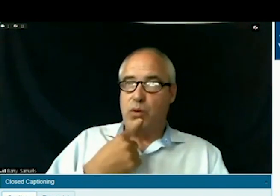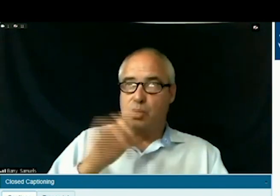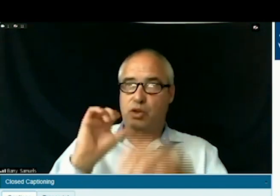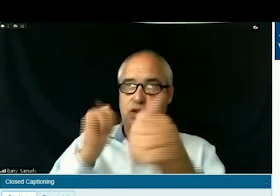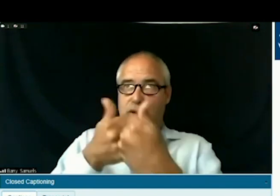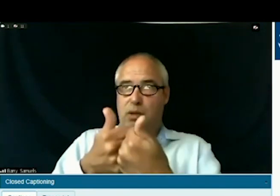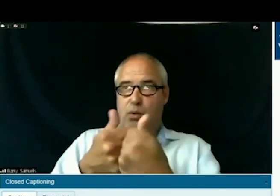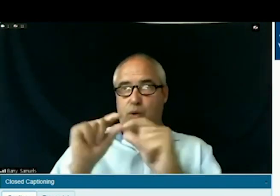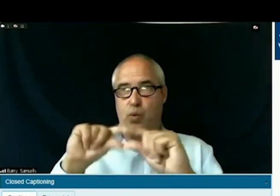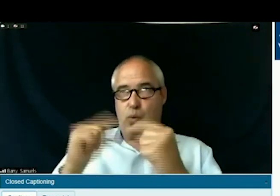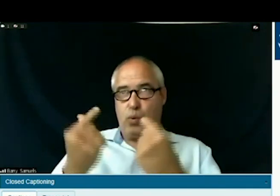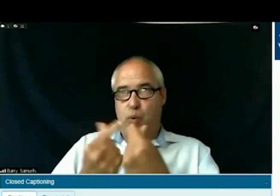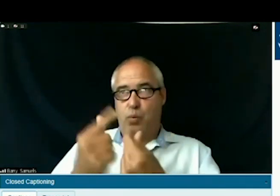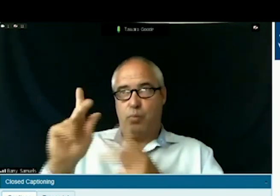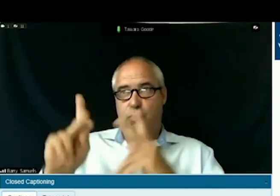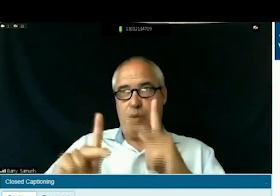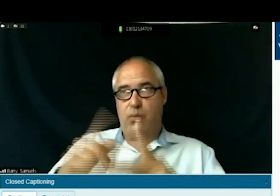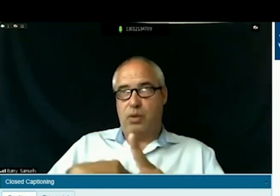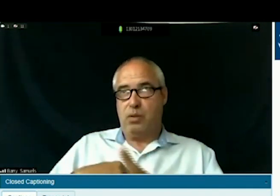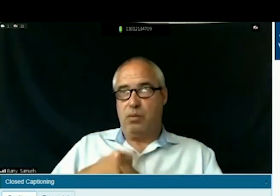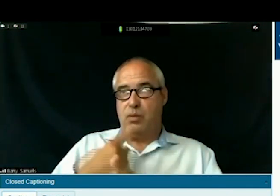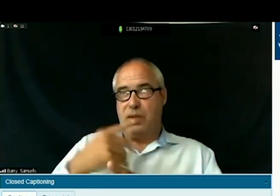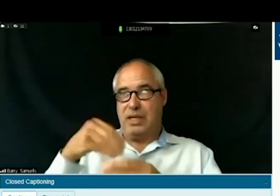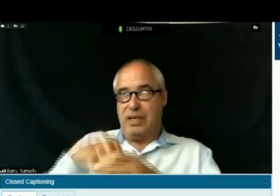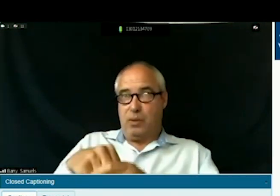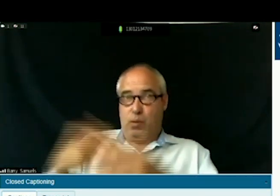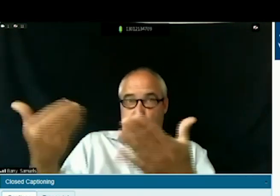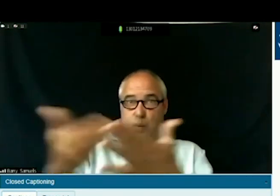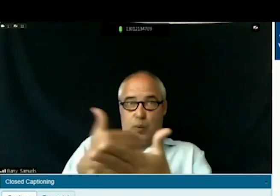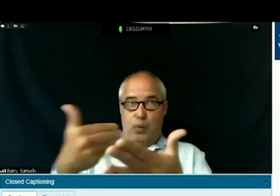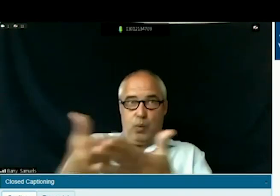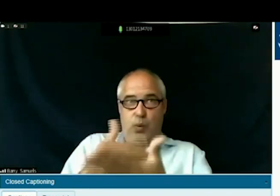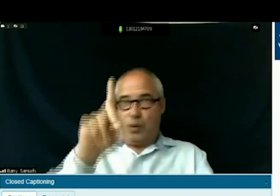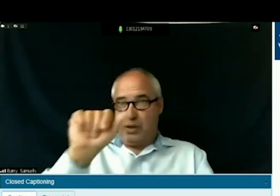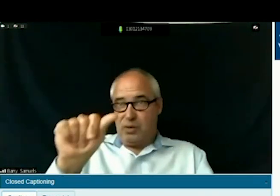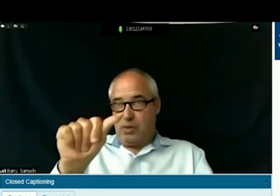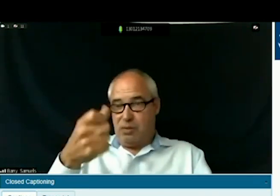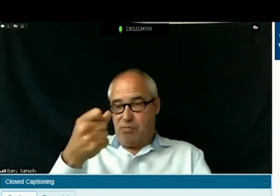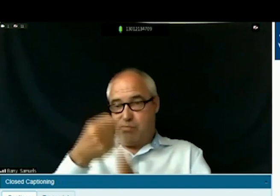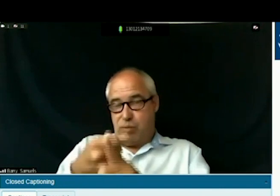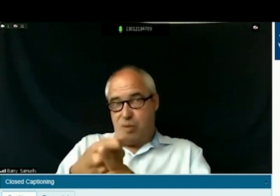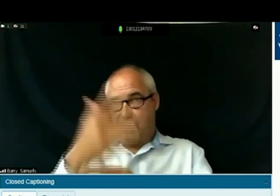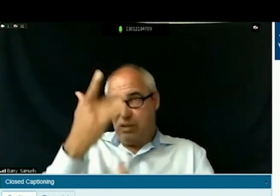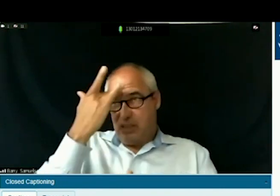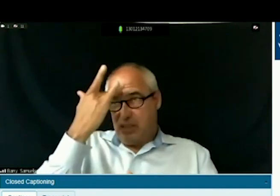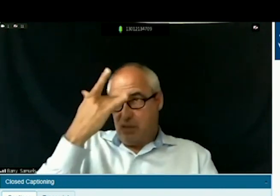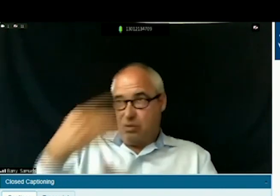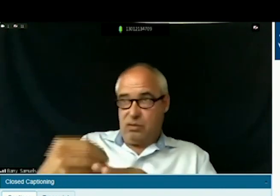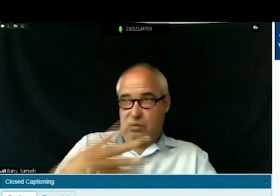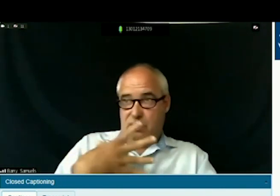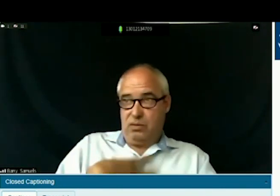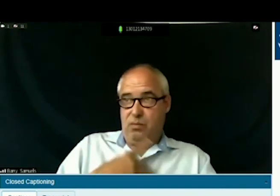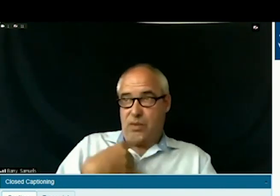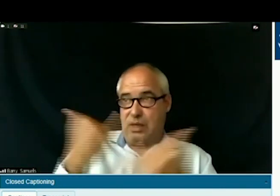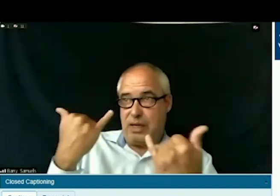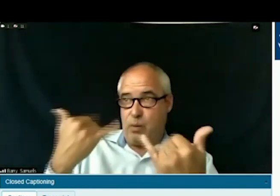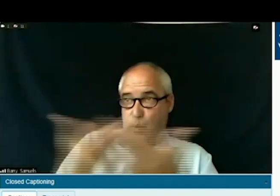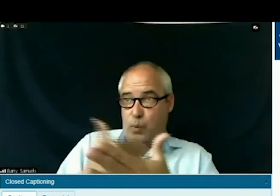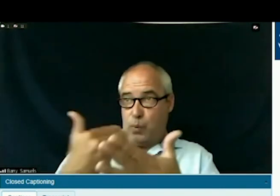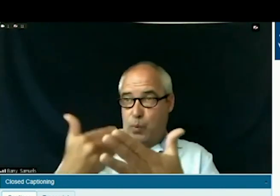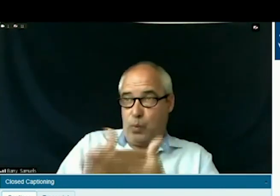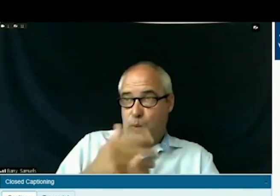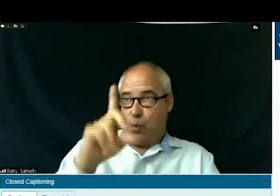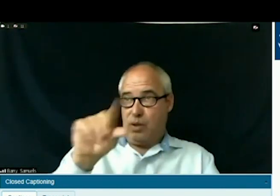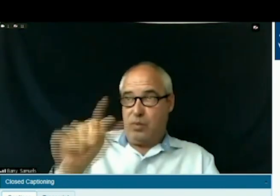of individuals who are a new community within our community of disability. So many people from